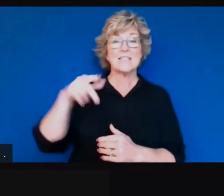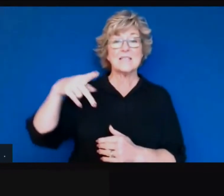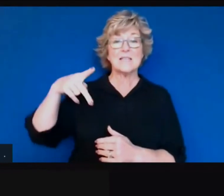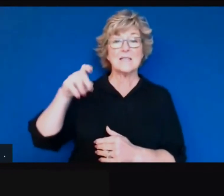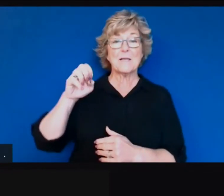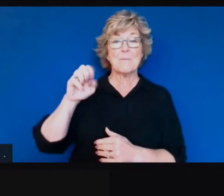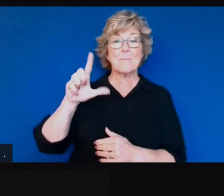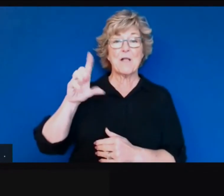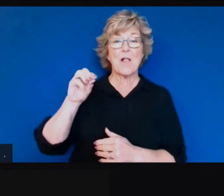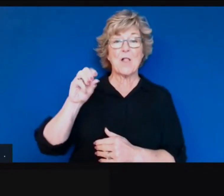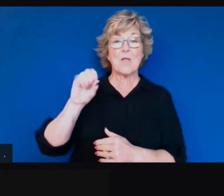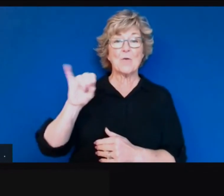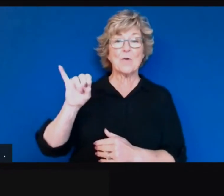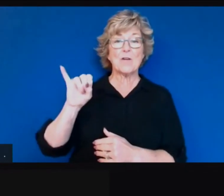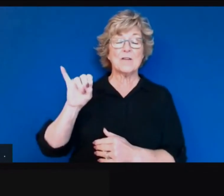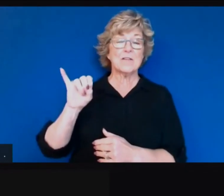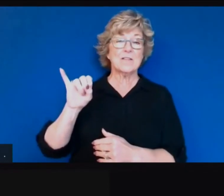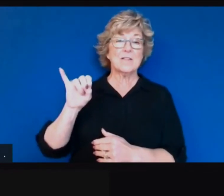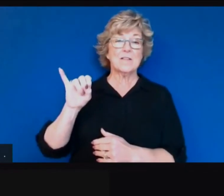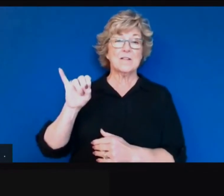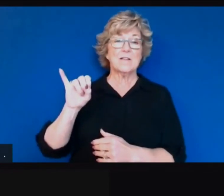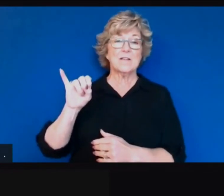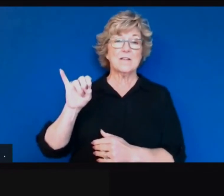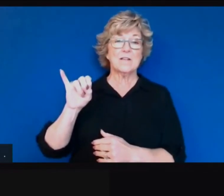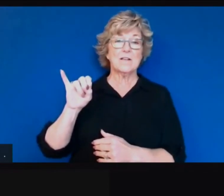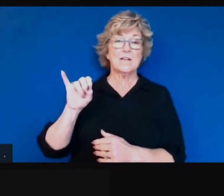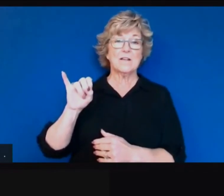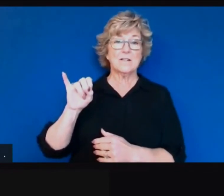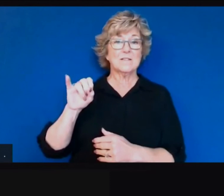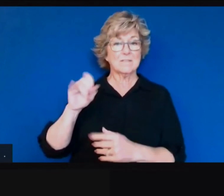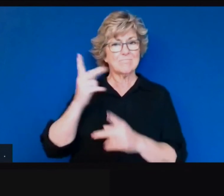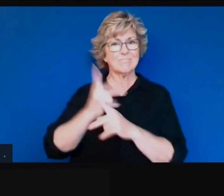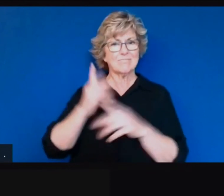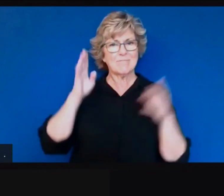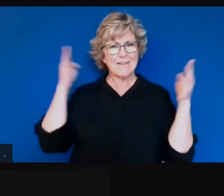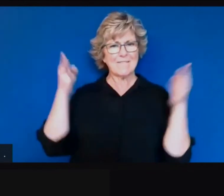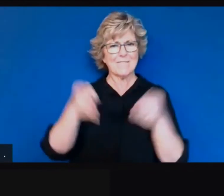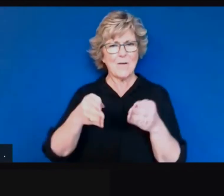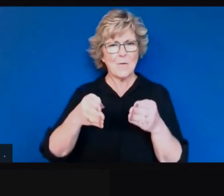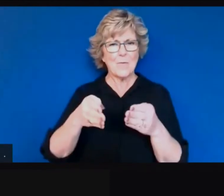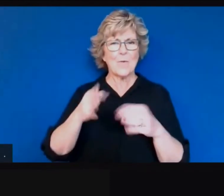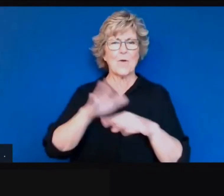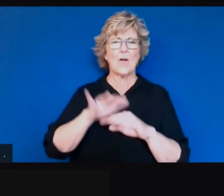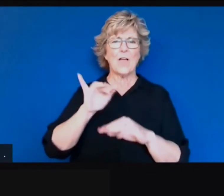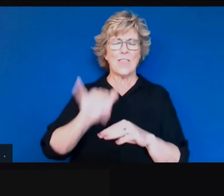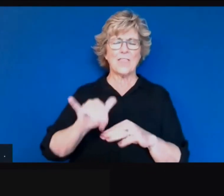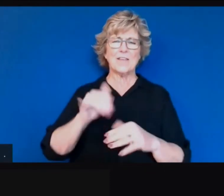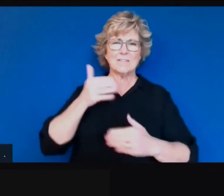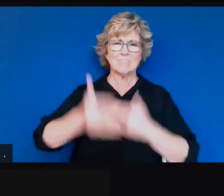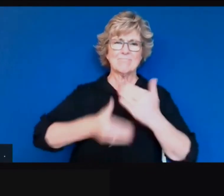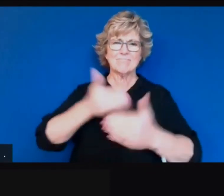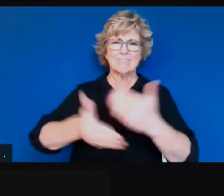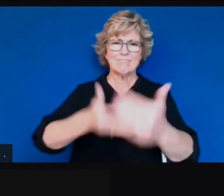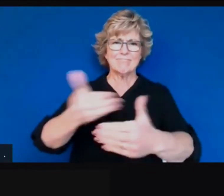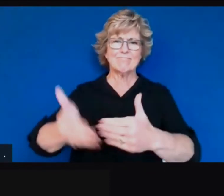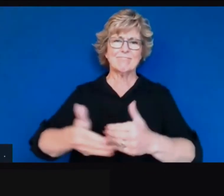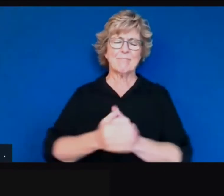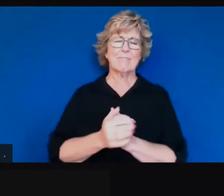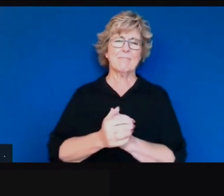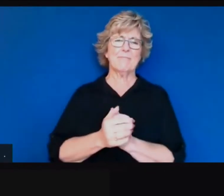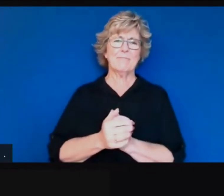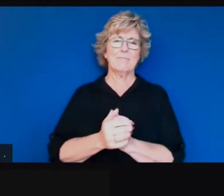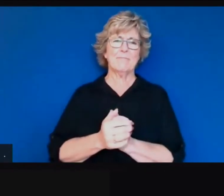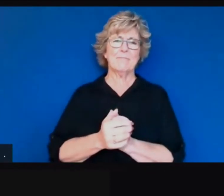Pelosi, for not taking not only her eye off the ball, but not taking foot off the pedal in terms of accelerating